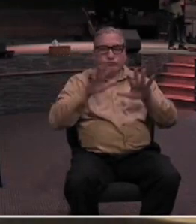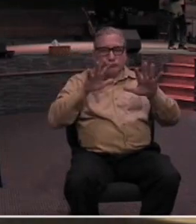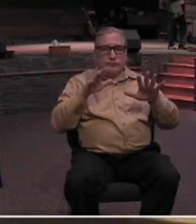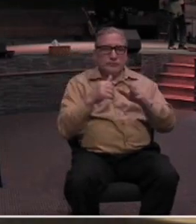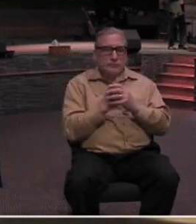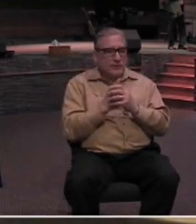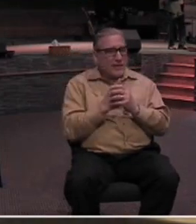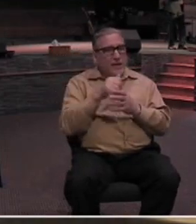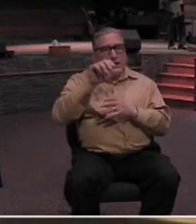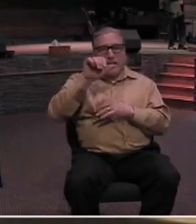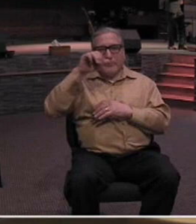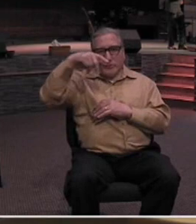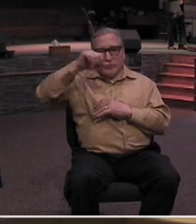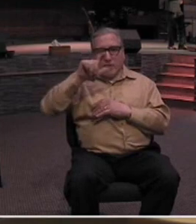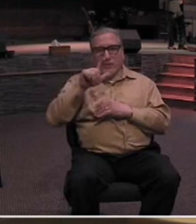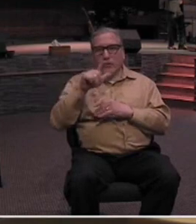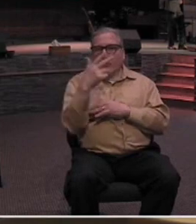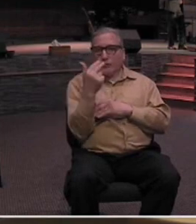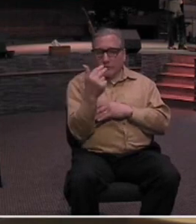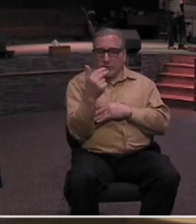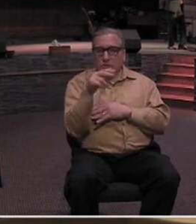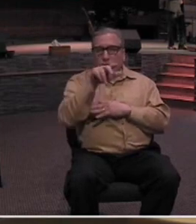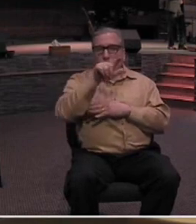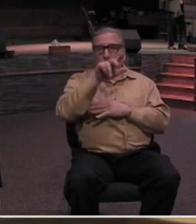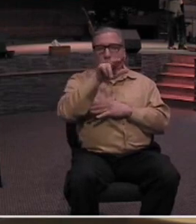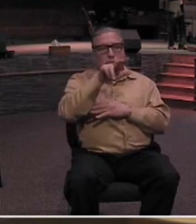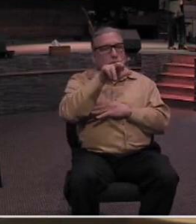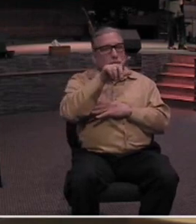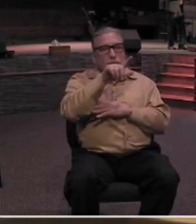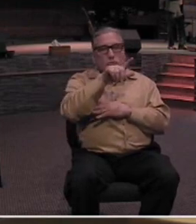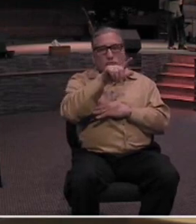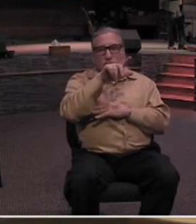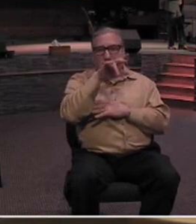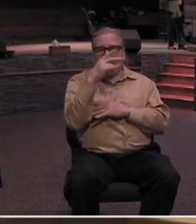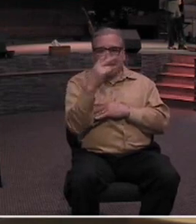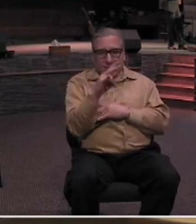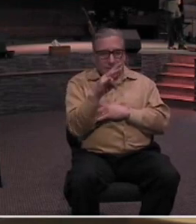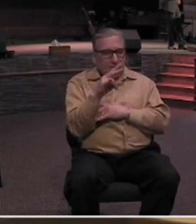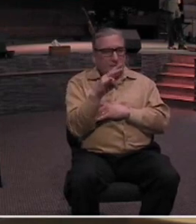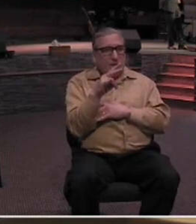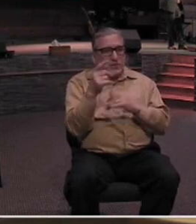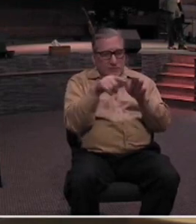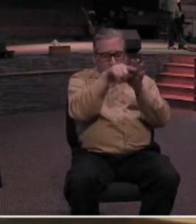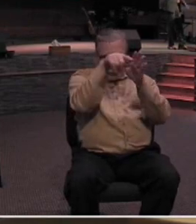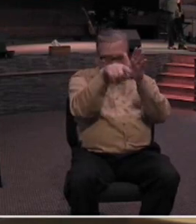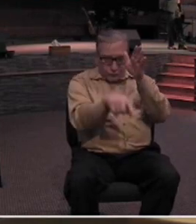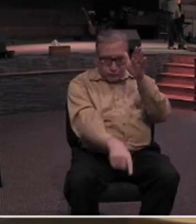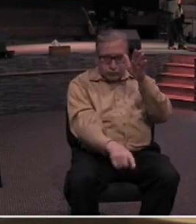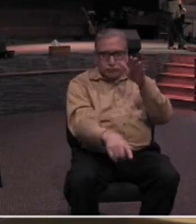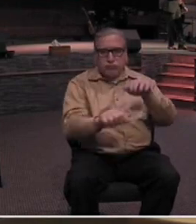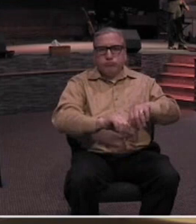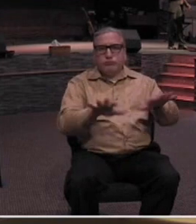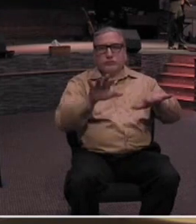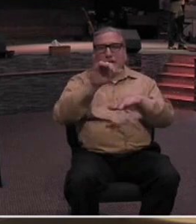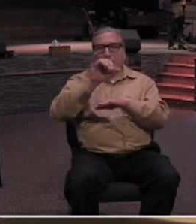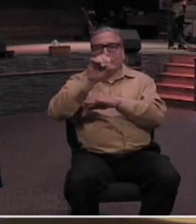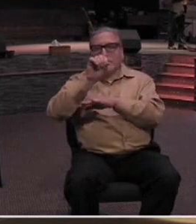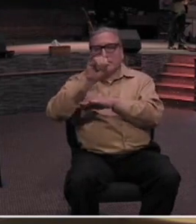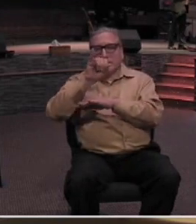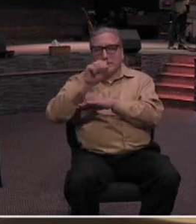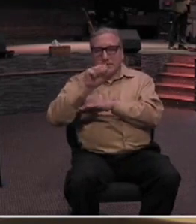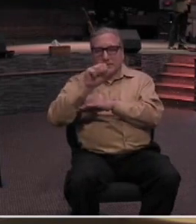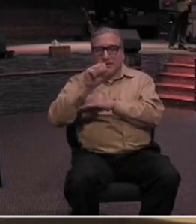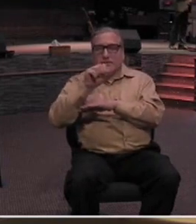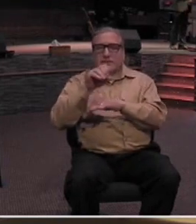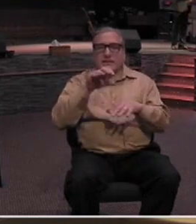April the 13th, 2017, some of you might remember that this bomb was dropped on an ISIS complex in Afghanistan, making